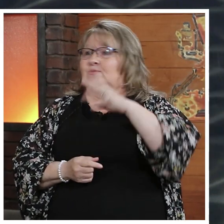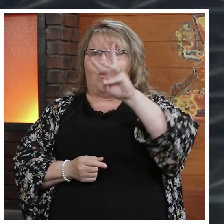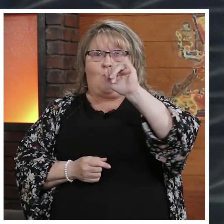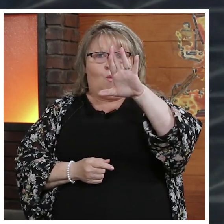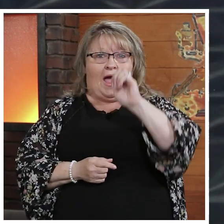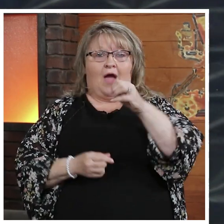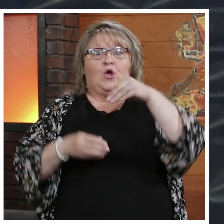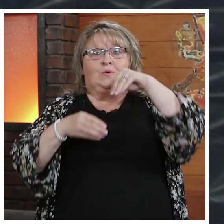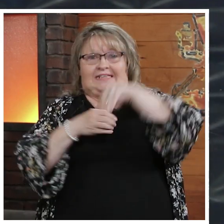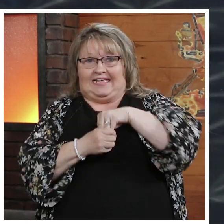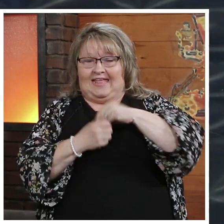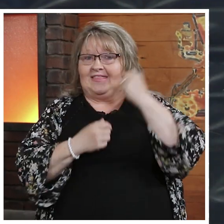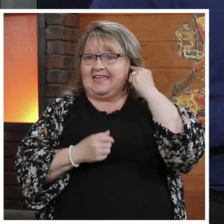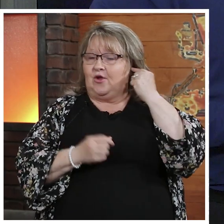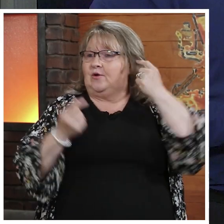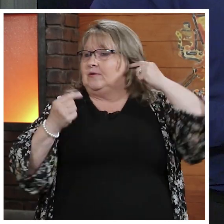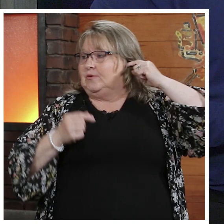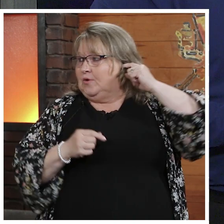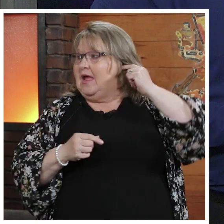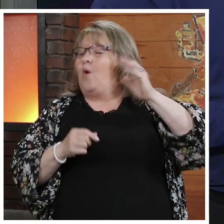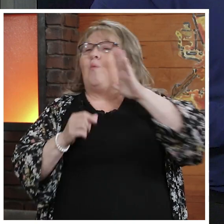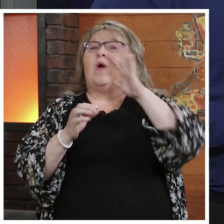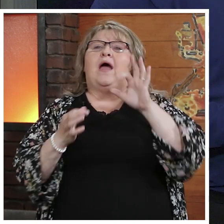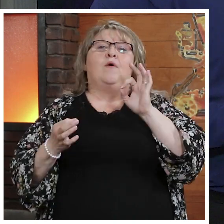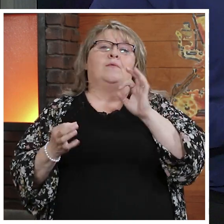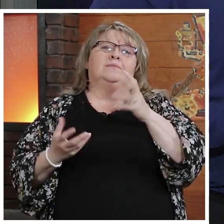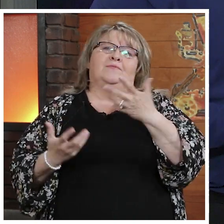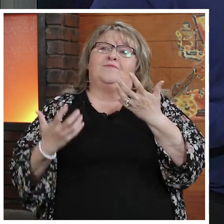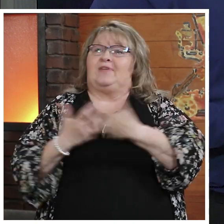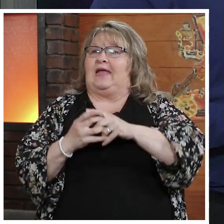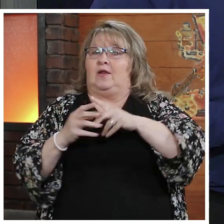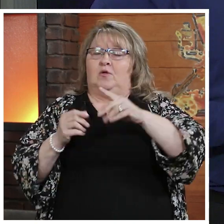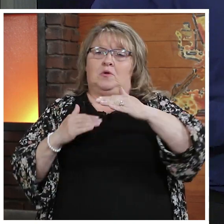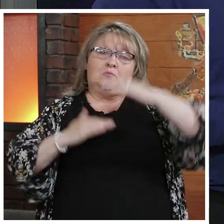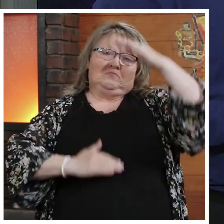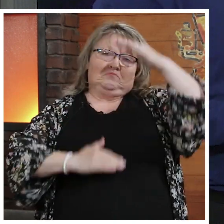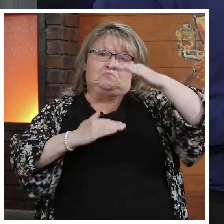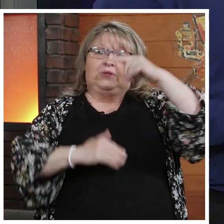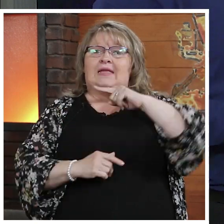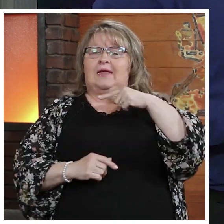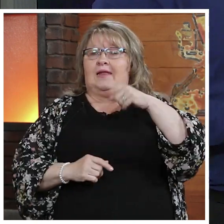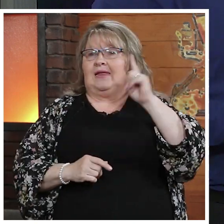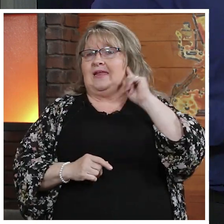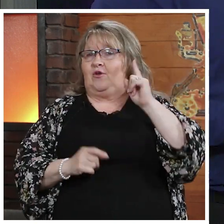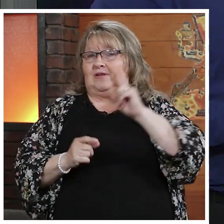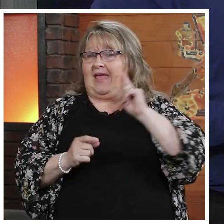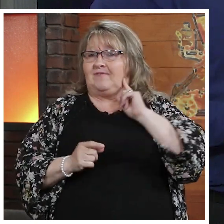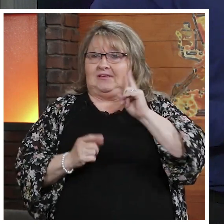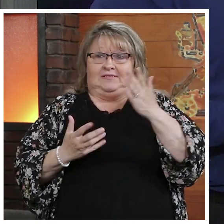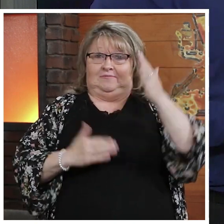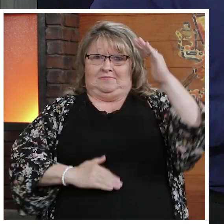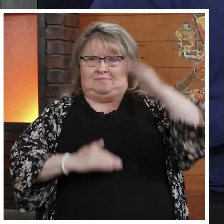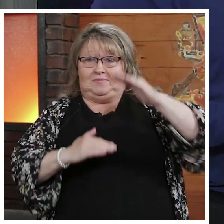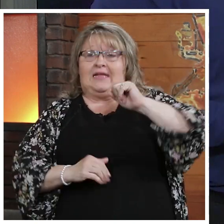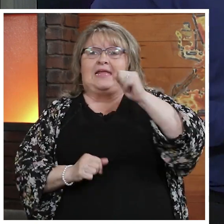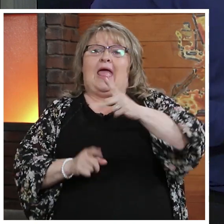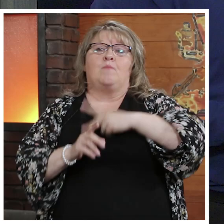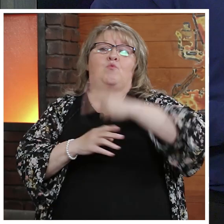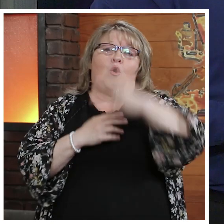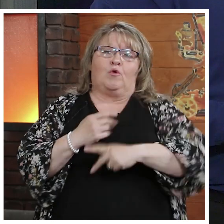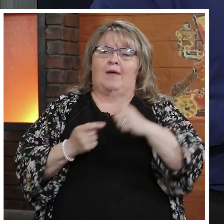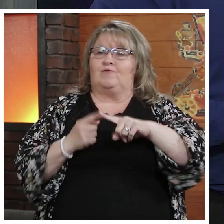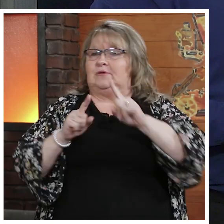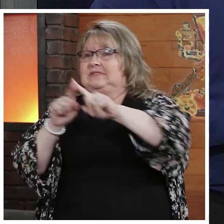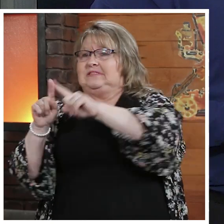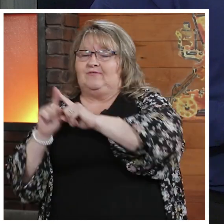the ear. And so it will fit a very broad range of hearing losses. So it can be programmed for many, many different